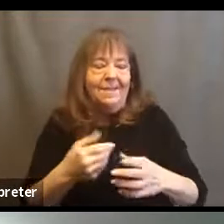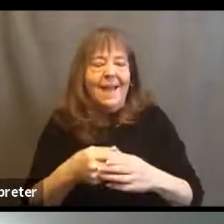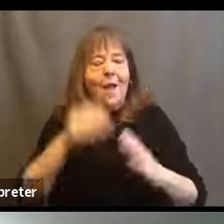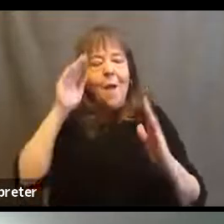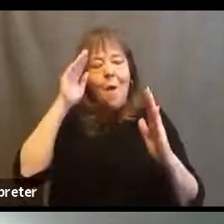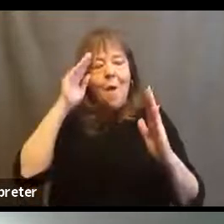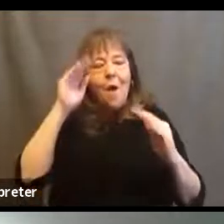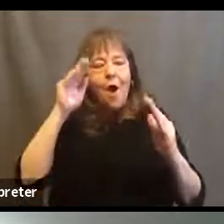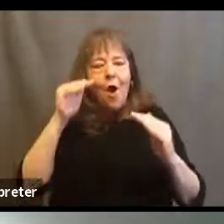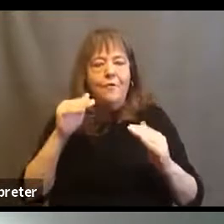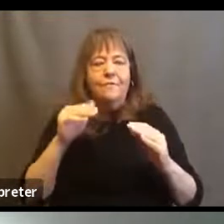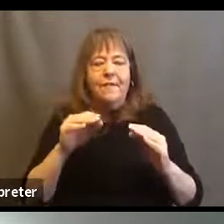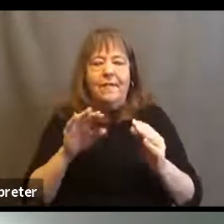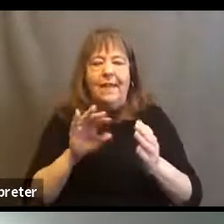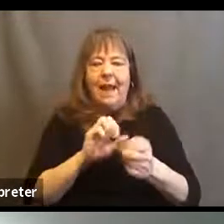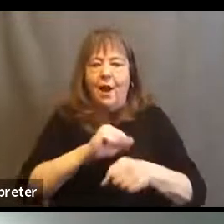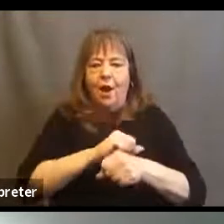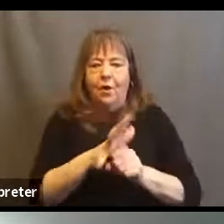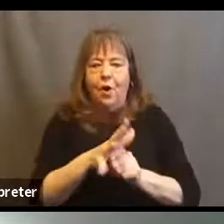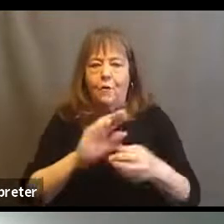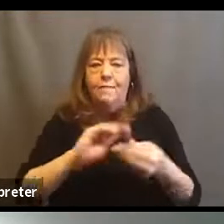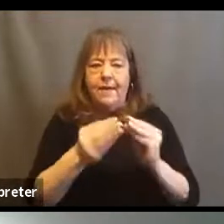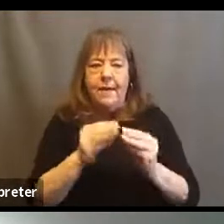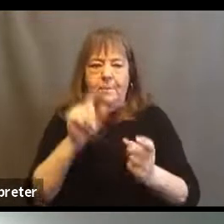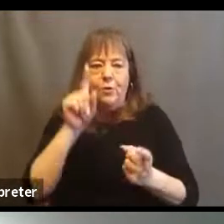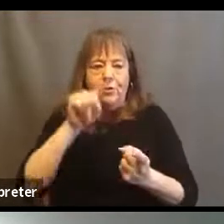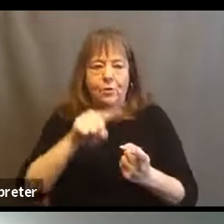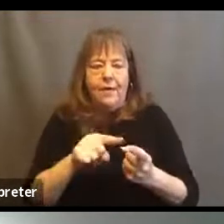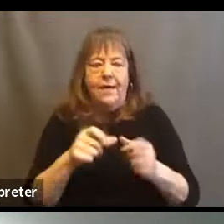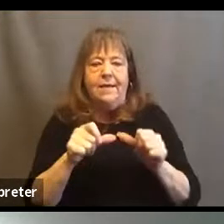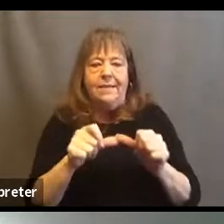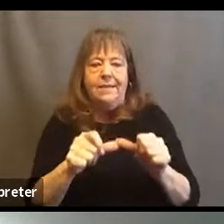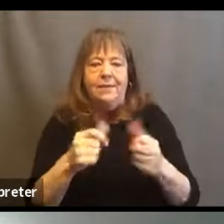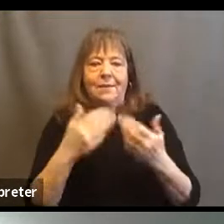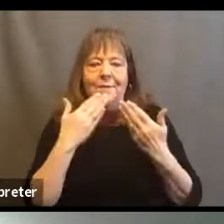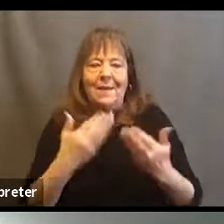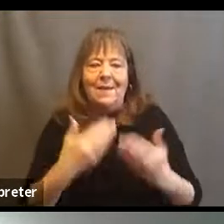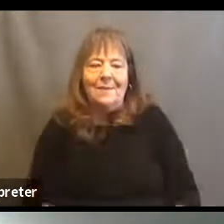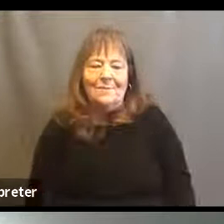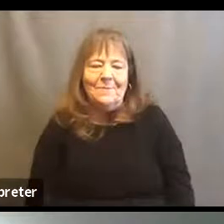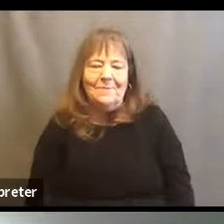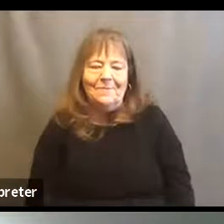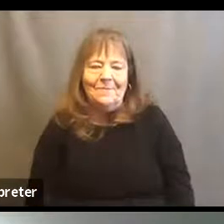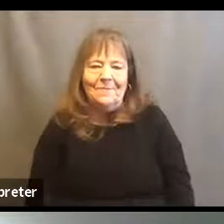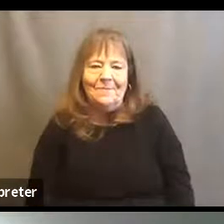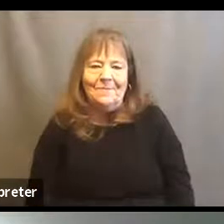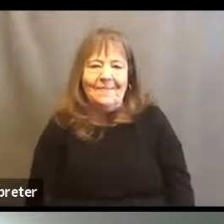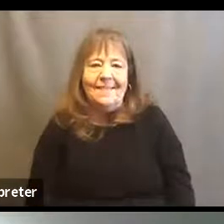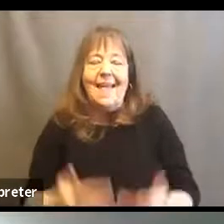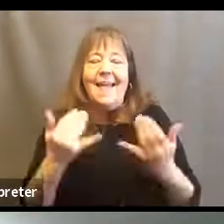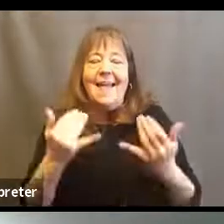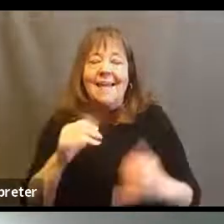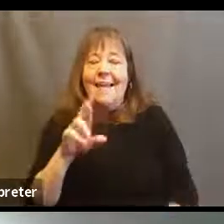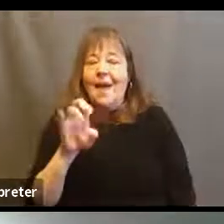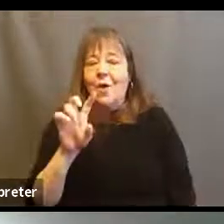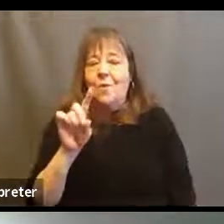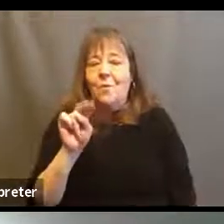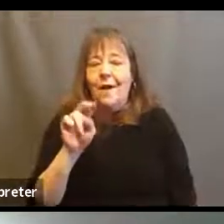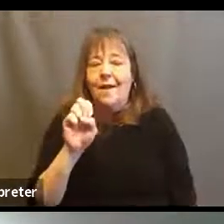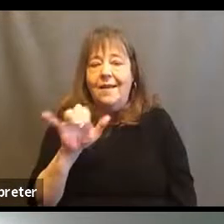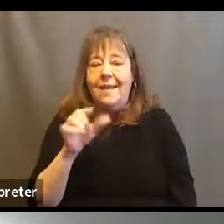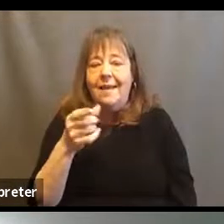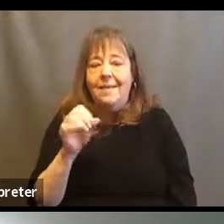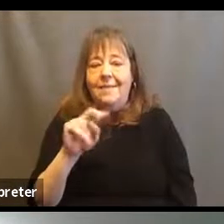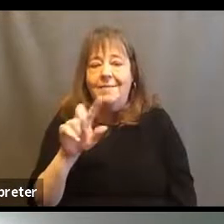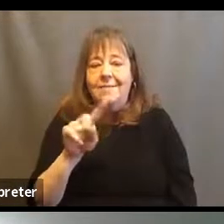hopefully case counts continue to diminish. Thank you. Thank you, Dr. Amentier. Let's now go to Dr. Rodney Gonzalez,